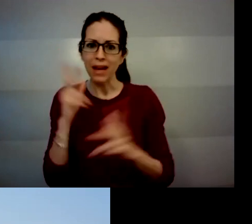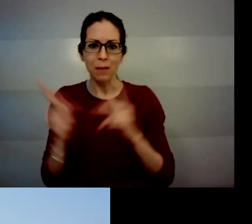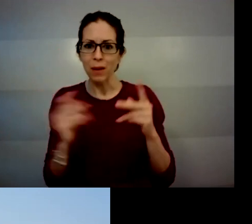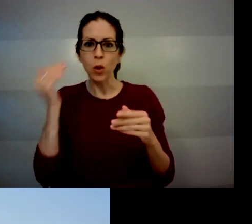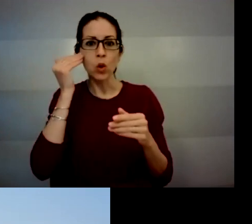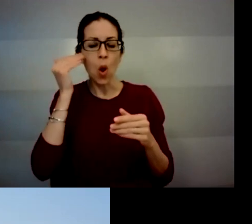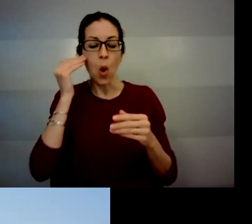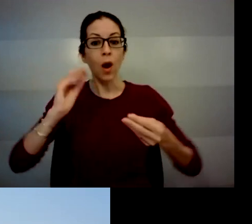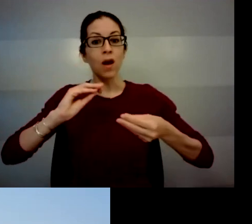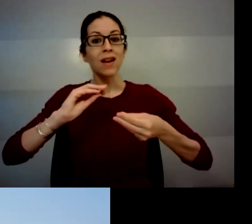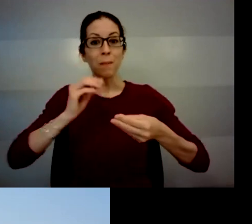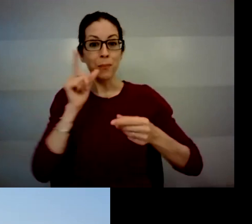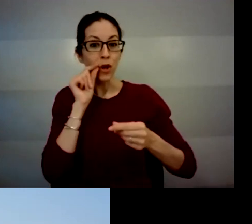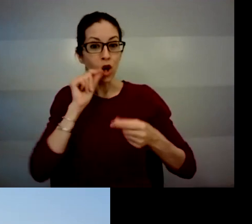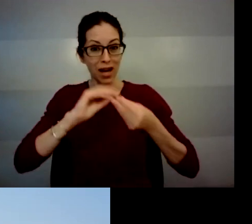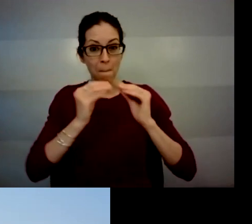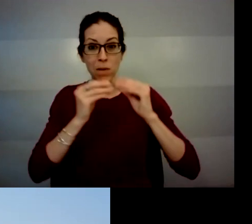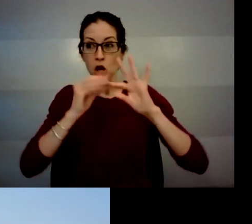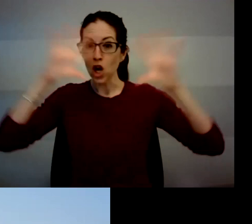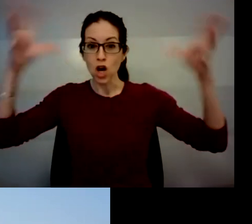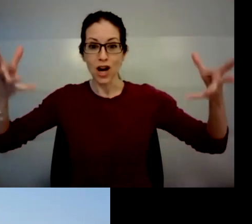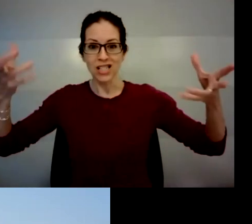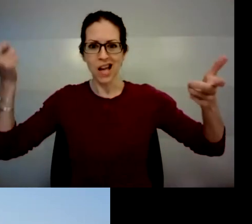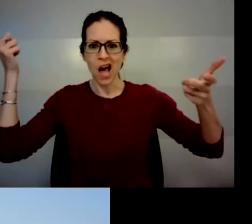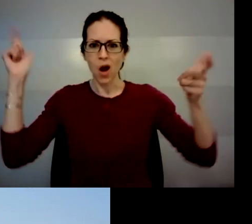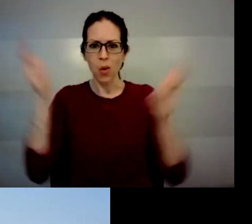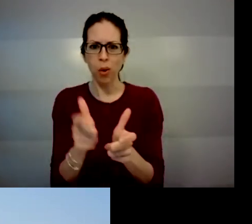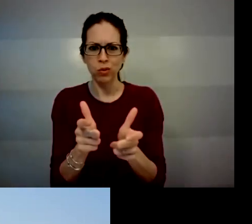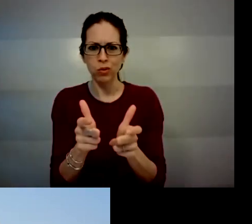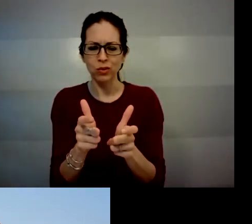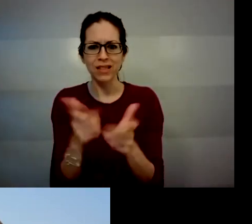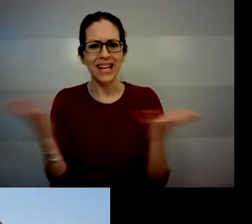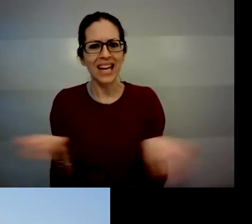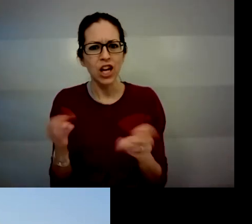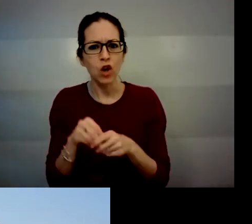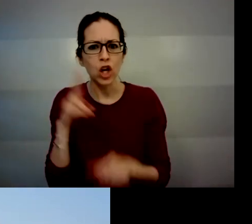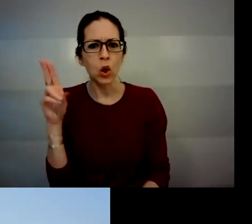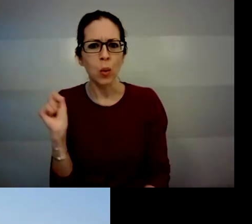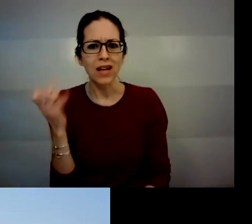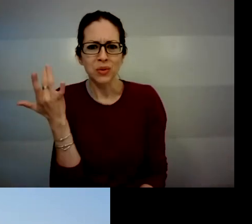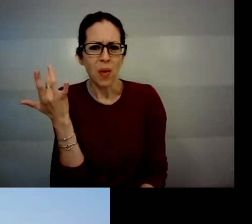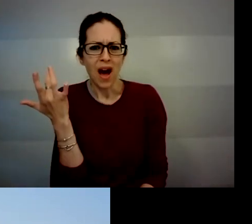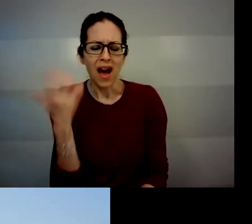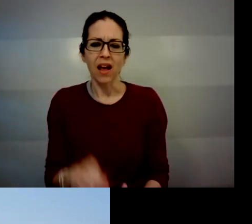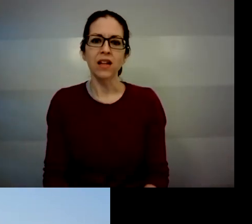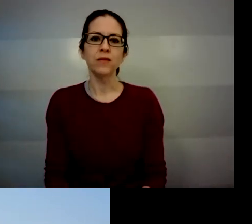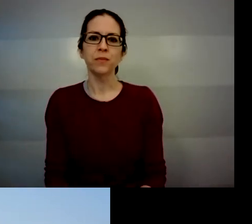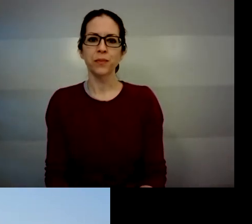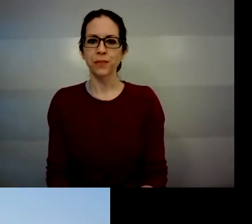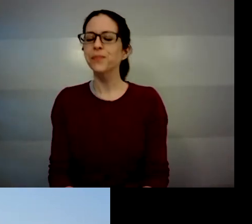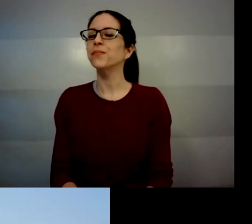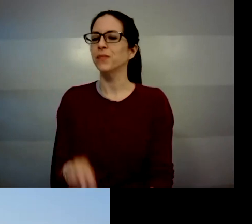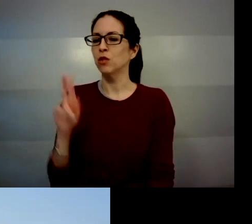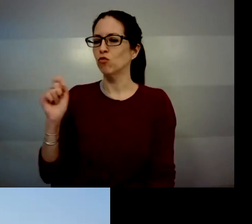are declining, especially in the United States. Can you tell us a little bit more, Ruth, about why birds are declining?